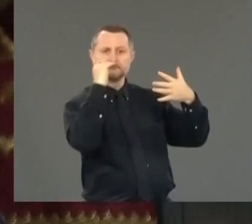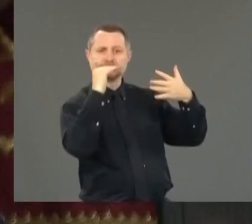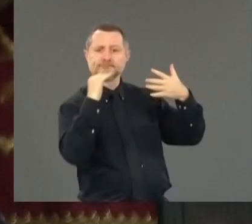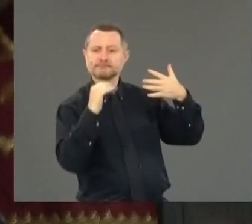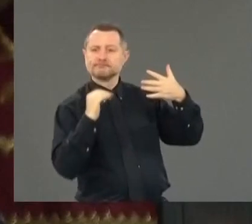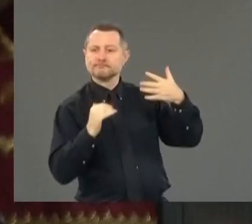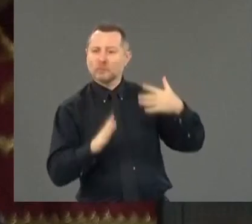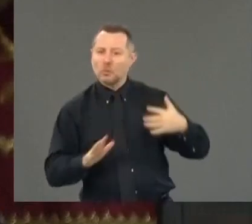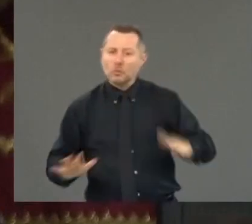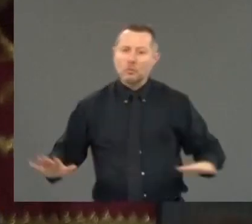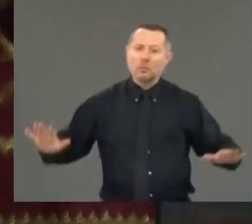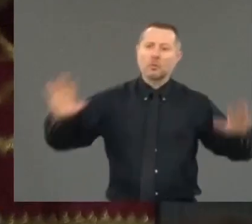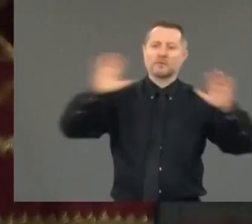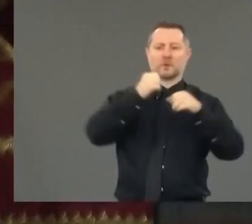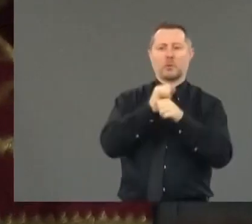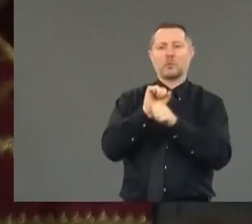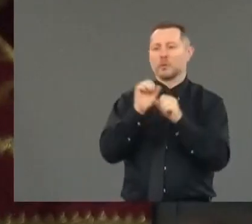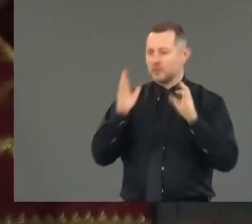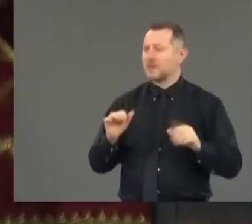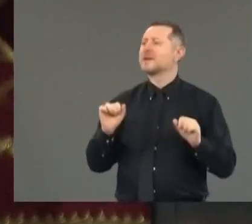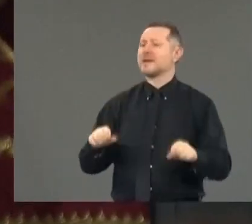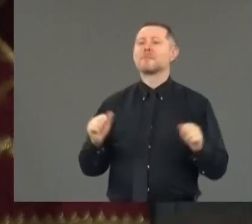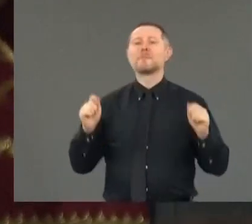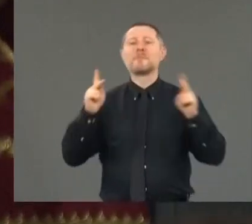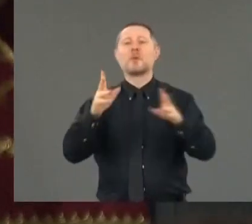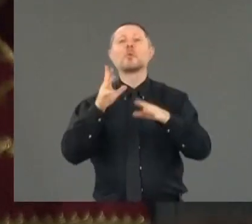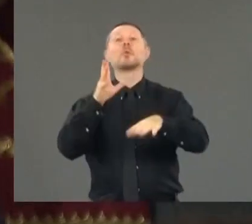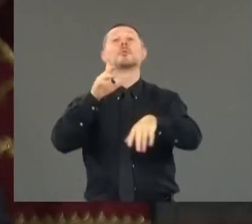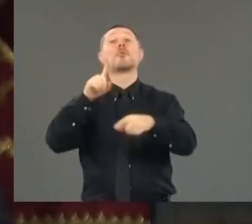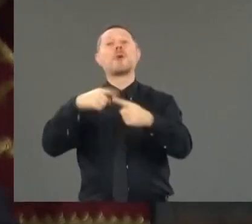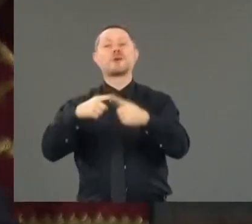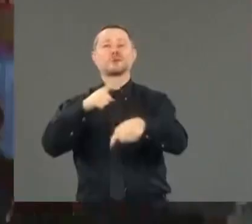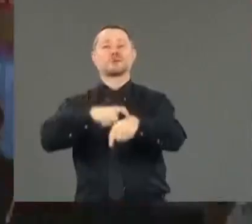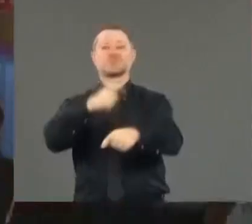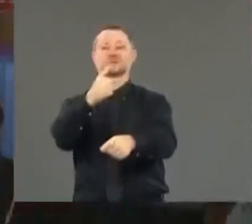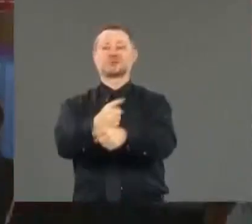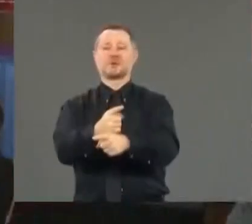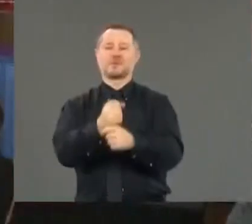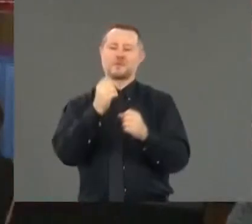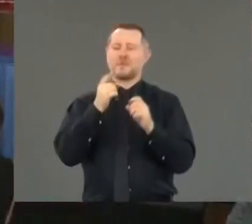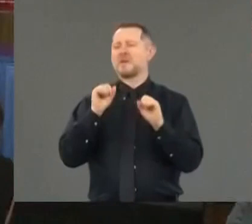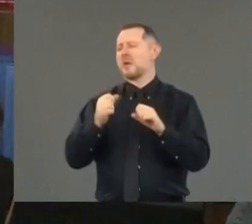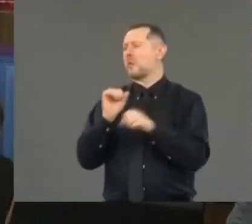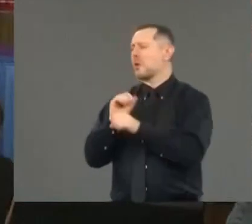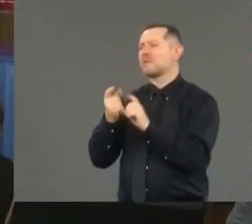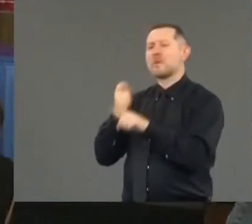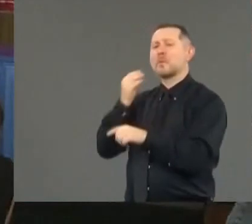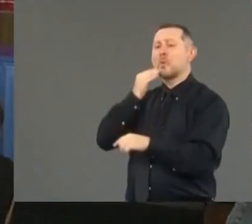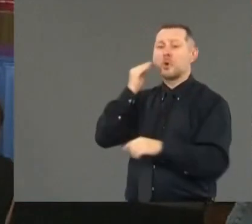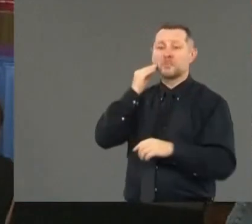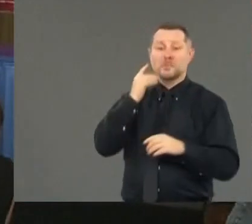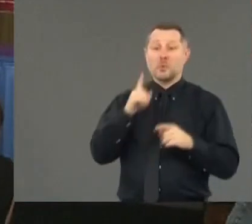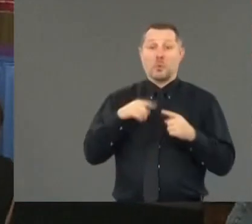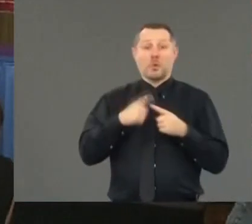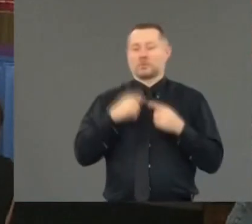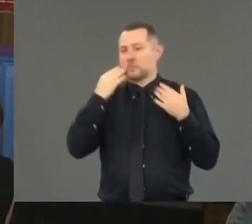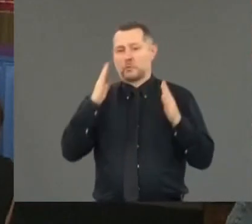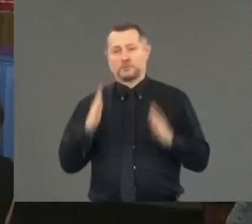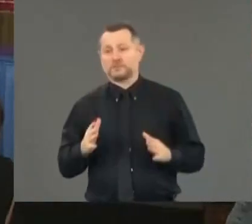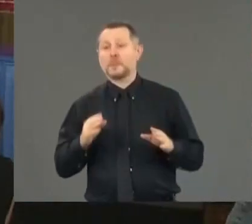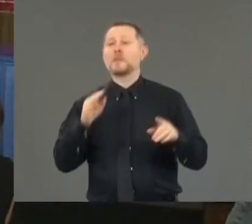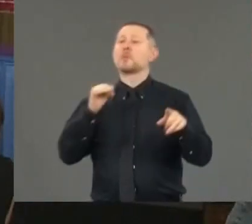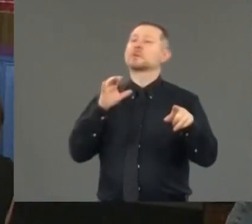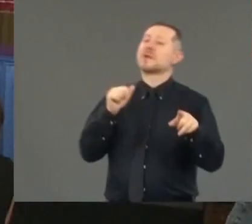and then the workers will come back to the office. But a lot of them, again, are working from home. Along with the phases. So as phase 2 comes